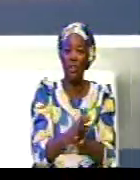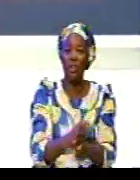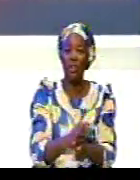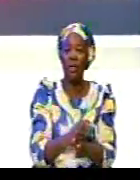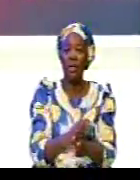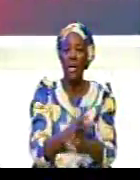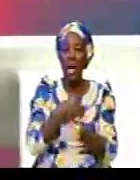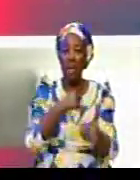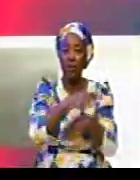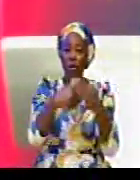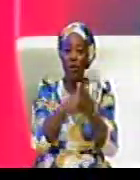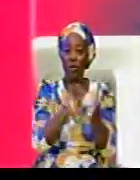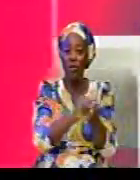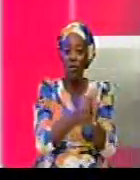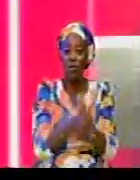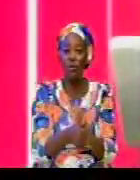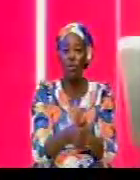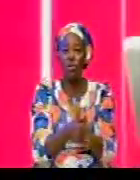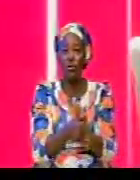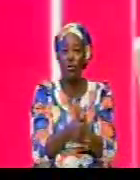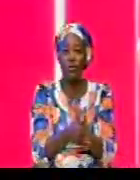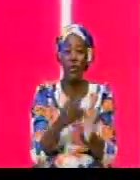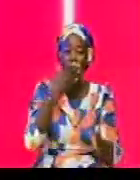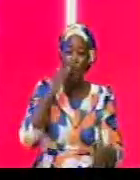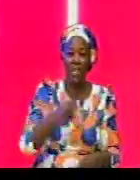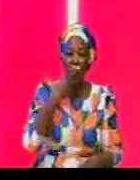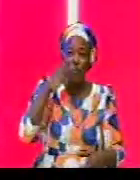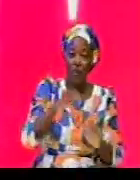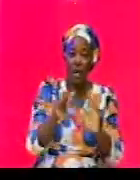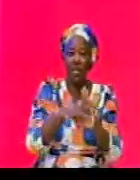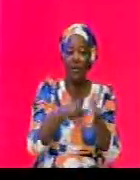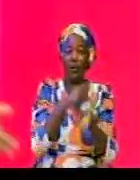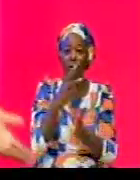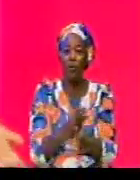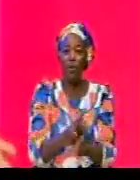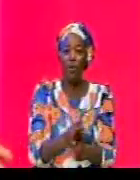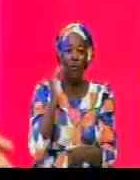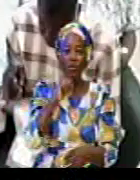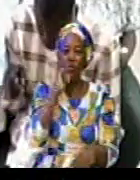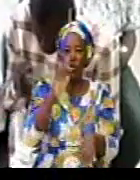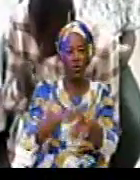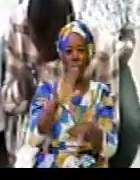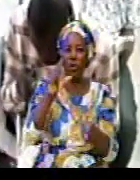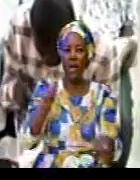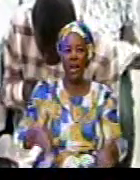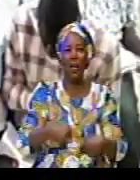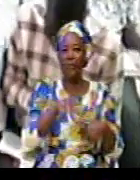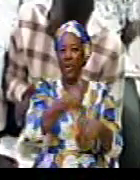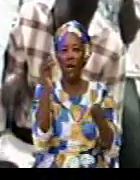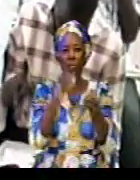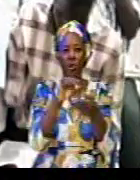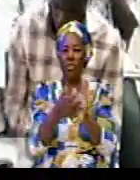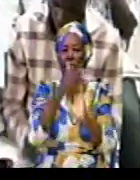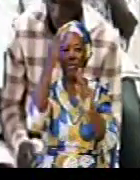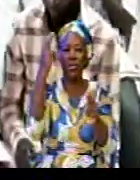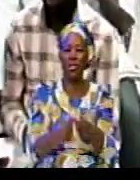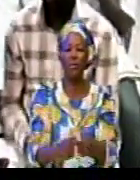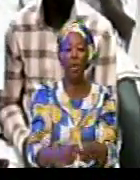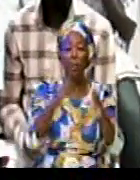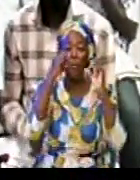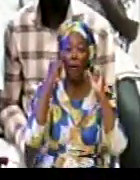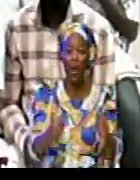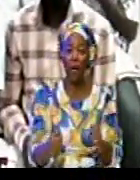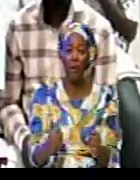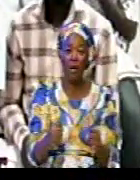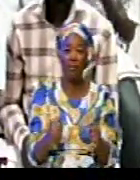world and the practices of the world and all those perditions of the world